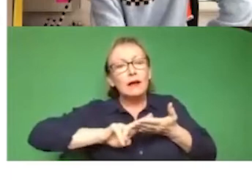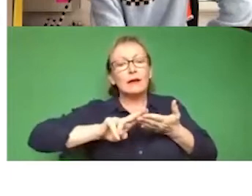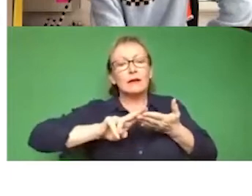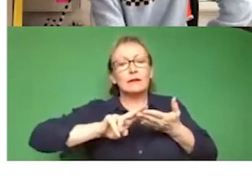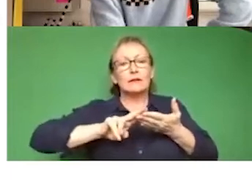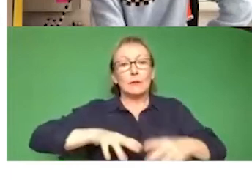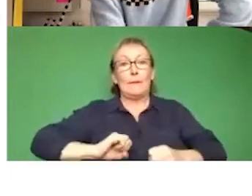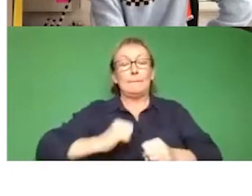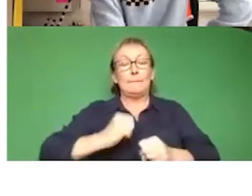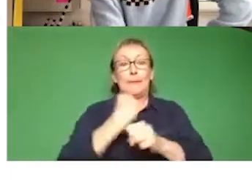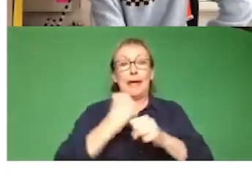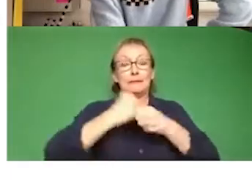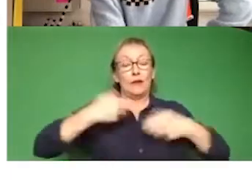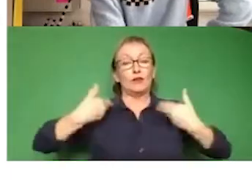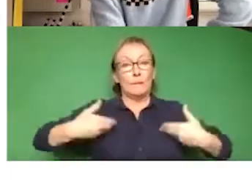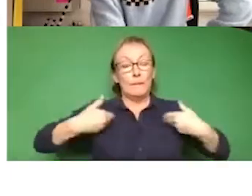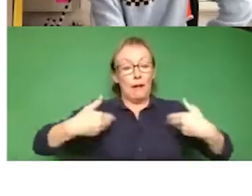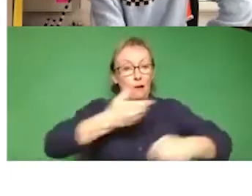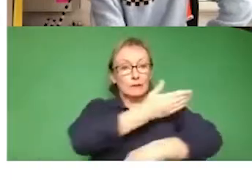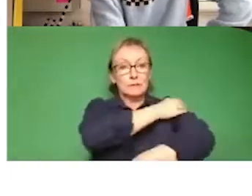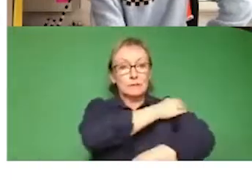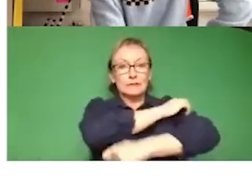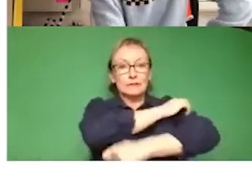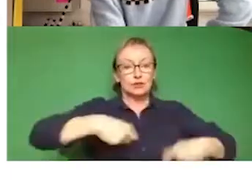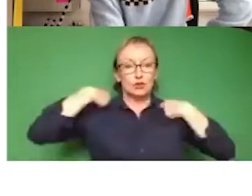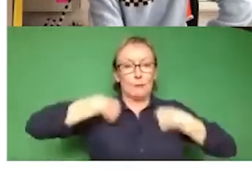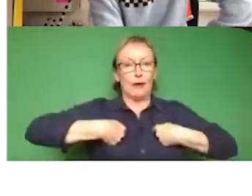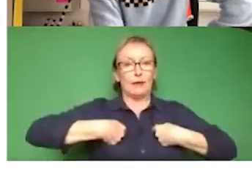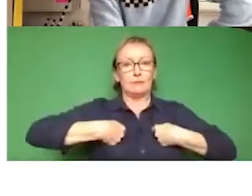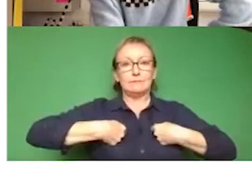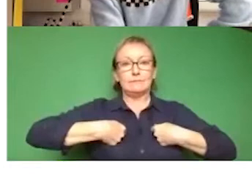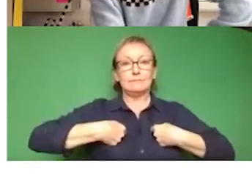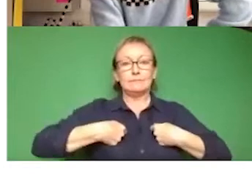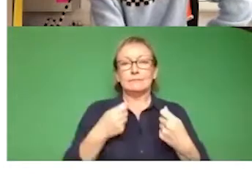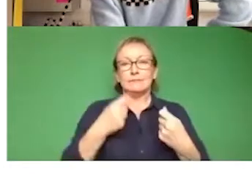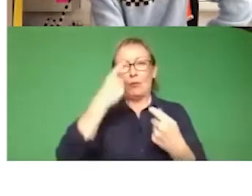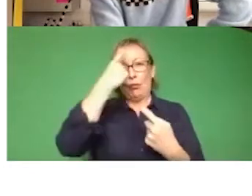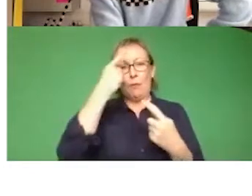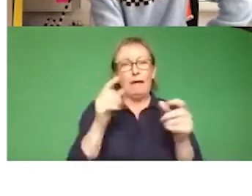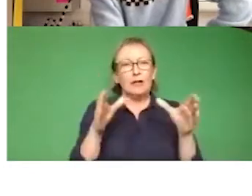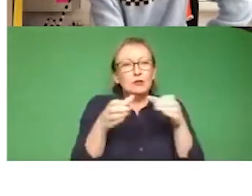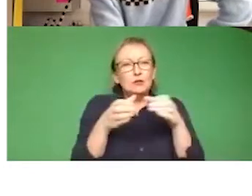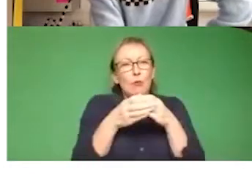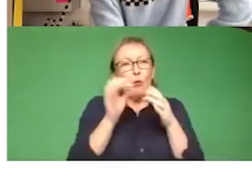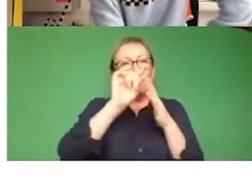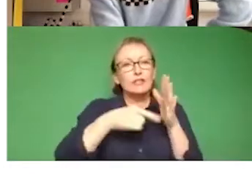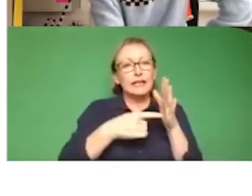sweaters together. I think there was a small project I was thinking about, this House of Voltaire, this a wonderful gallery